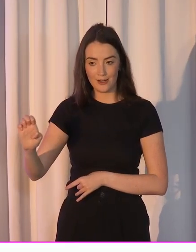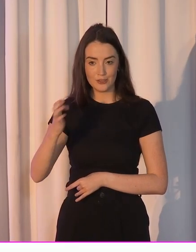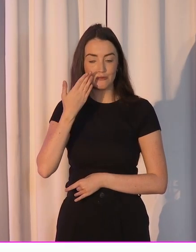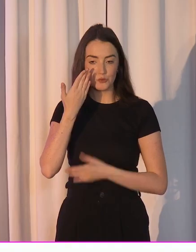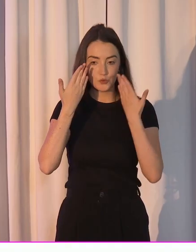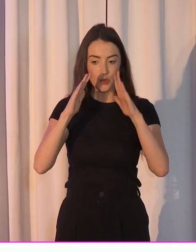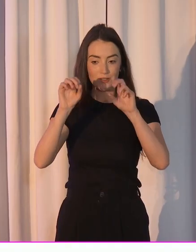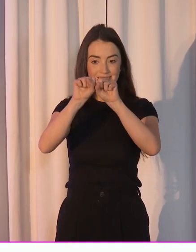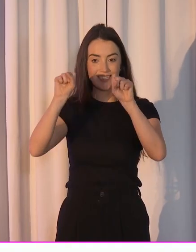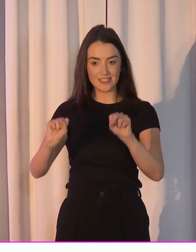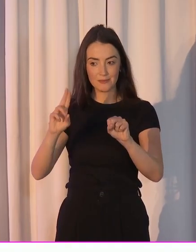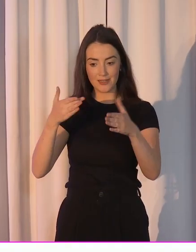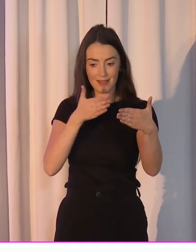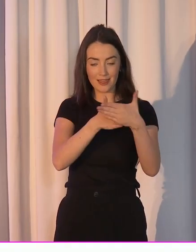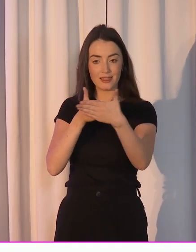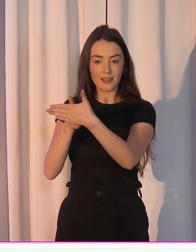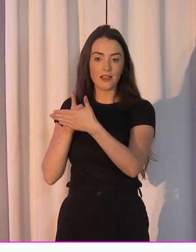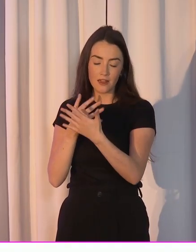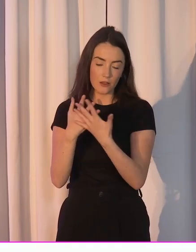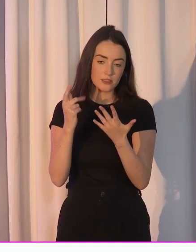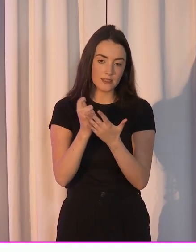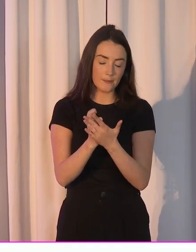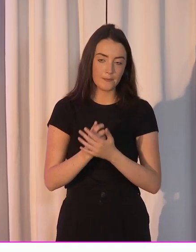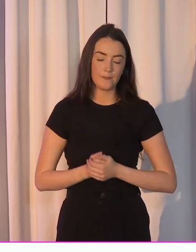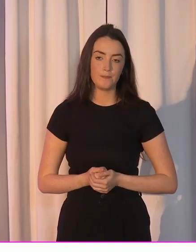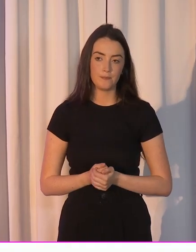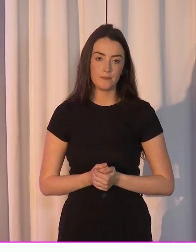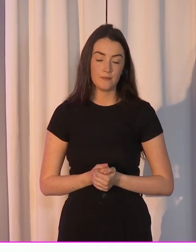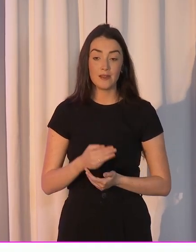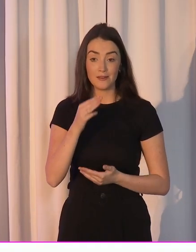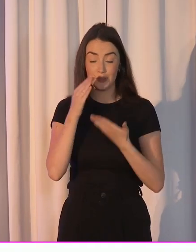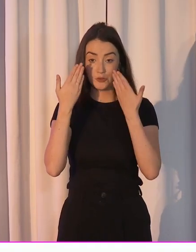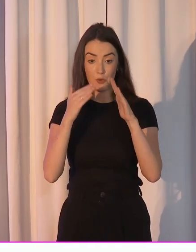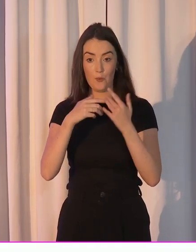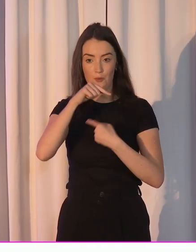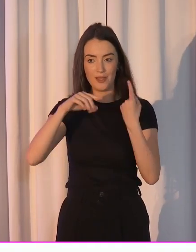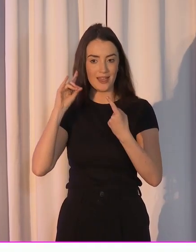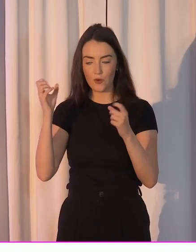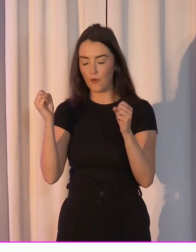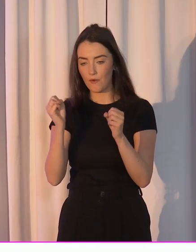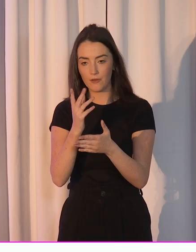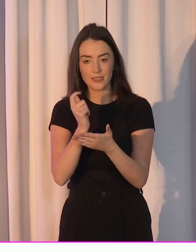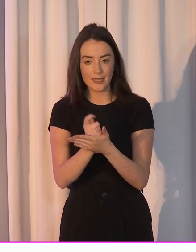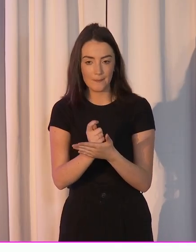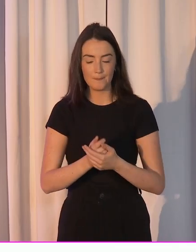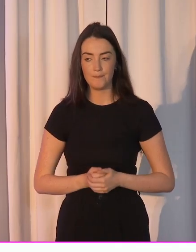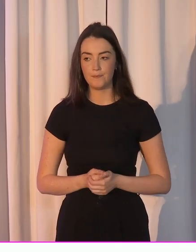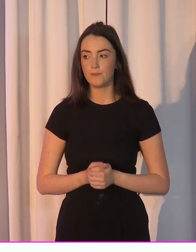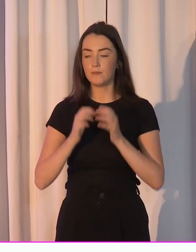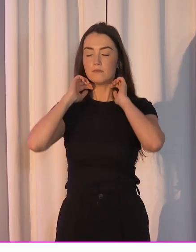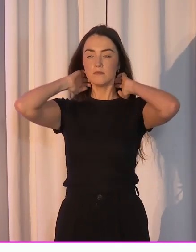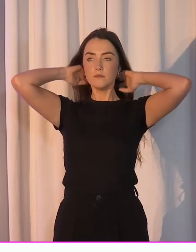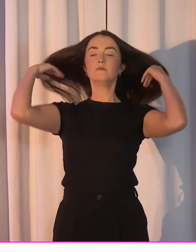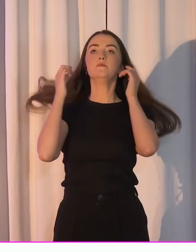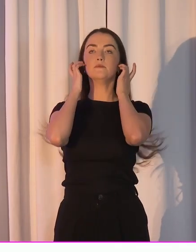hinder their careers and opportunities. So all of this essentially bears out what we've just been hearing about. So this